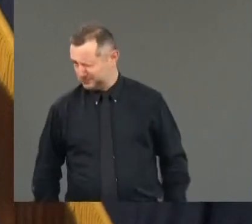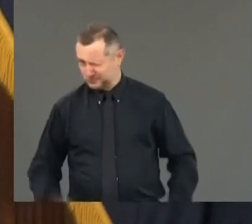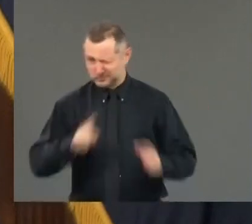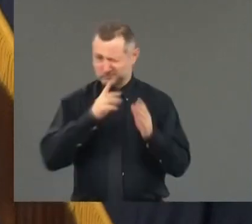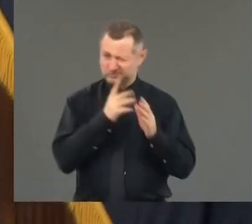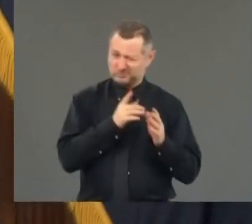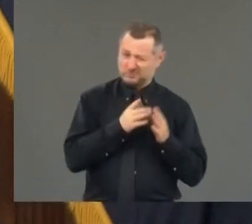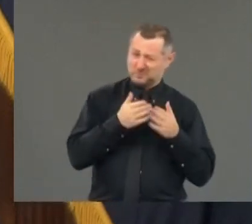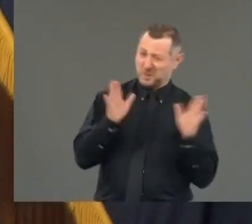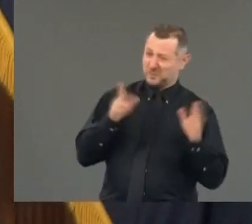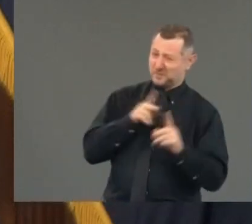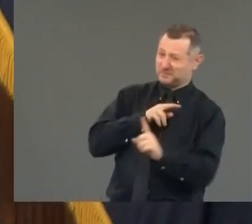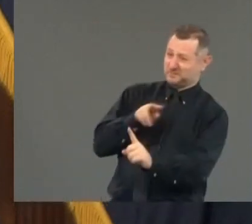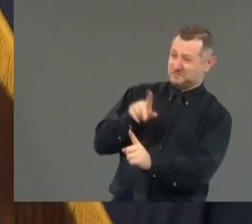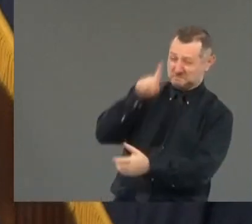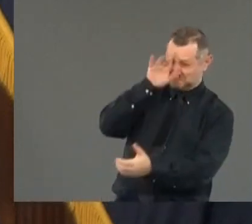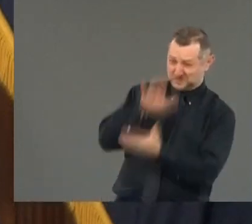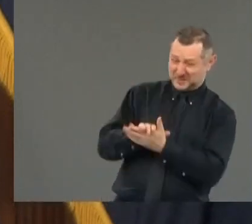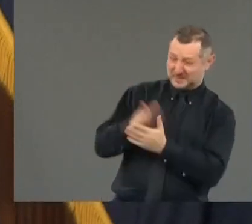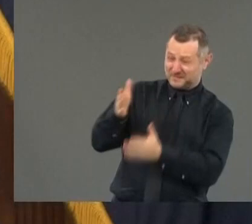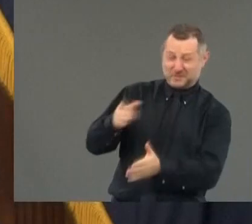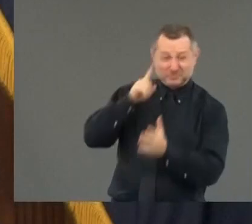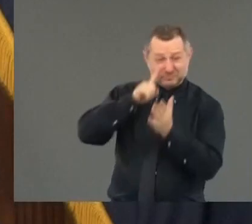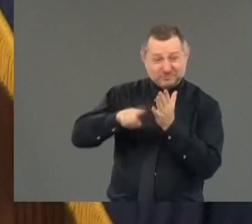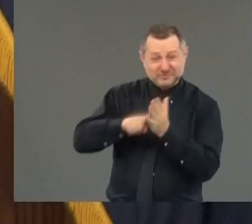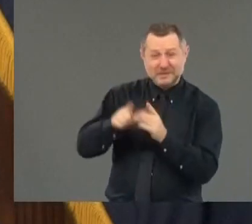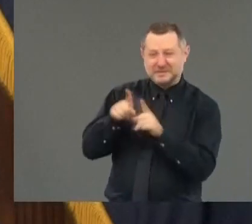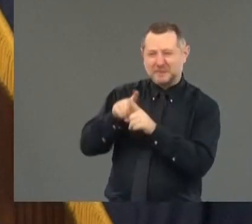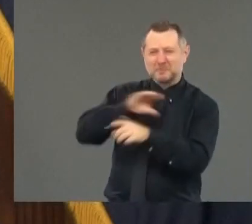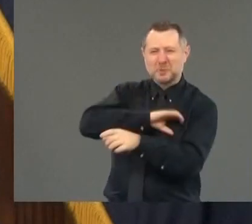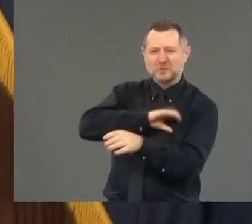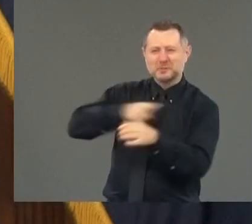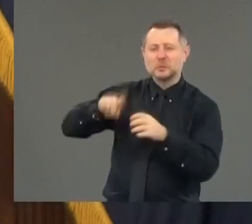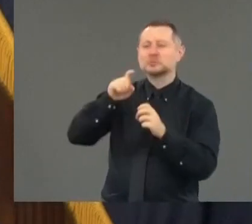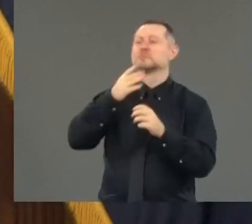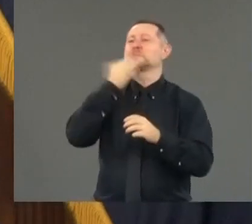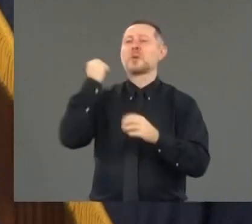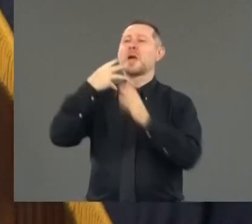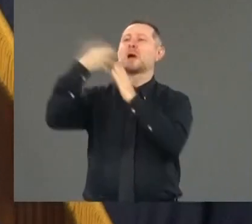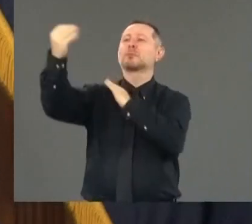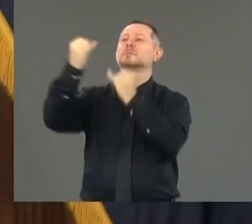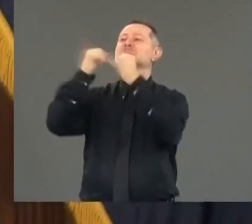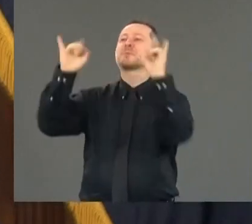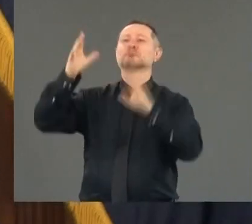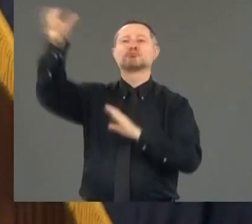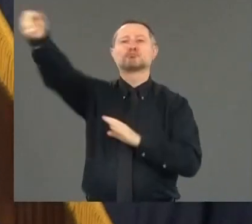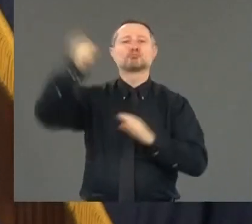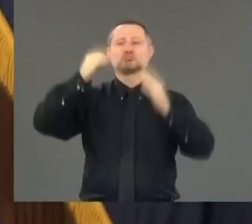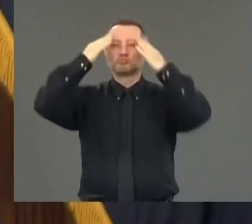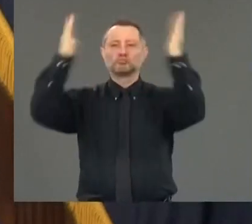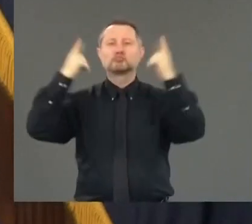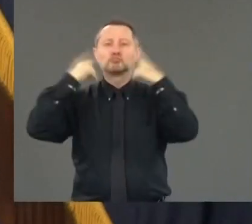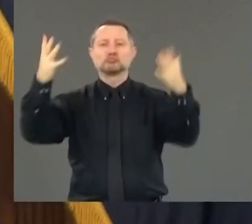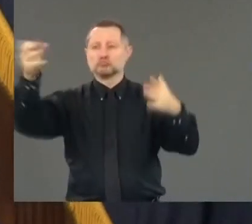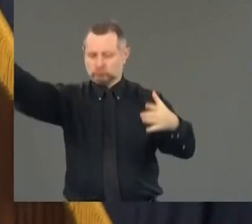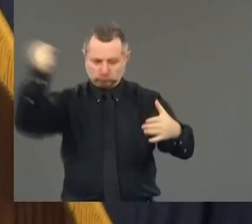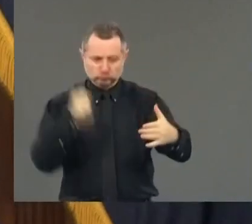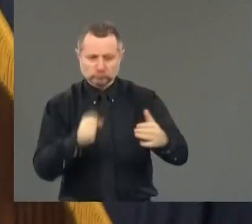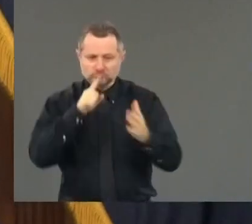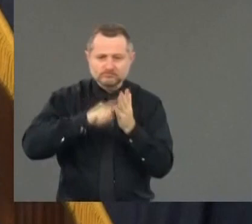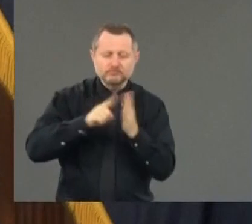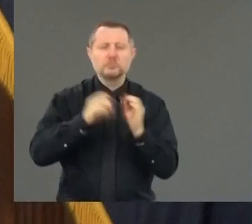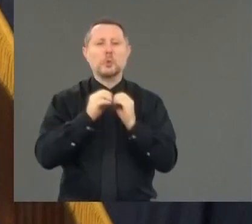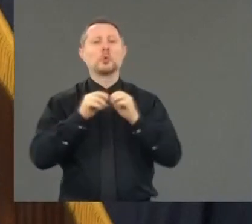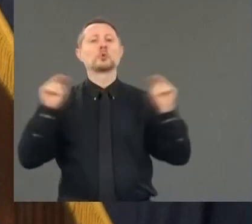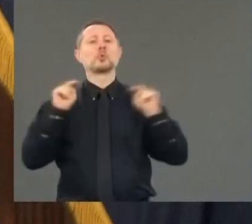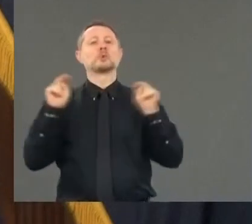view, have the investigation done by someone else. It should be done by an outside agency that people